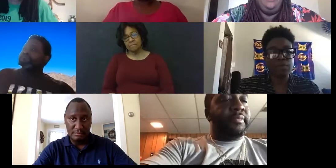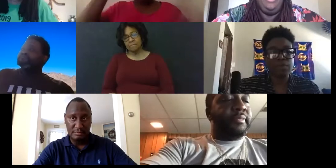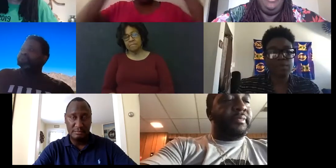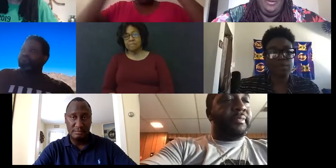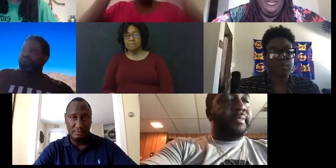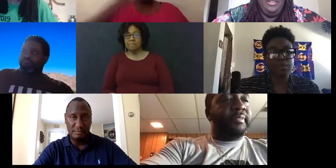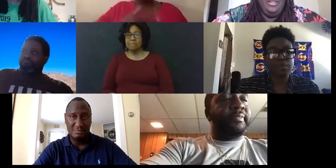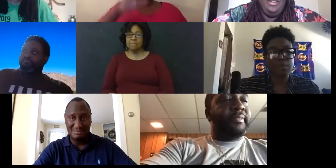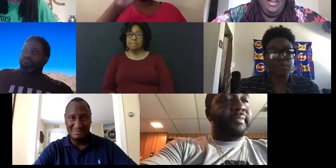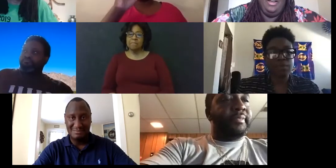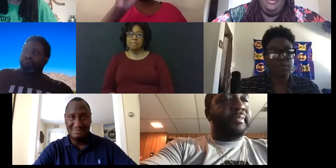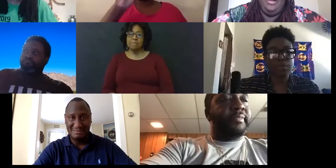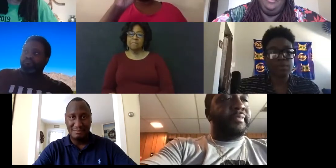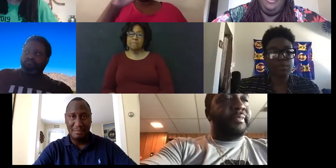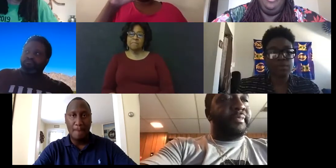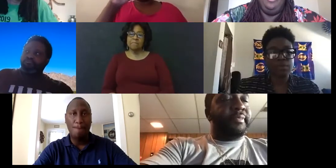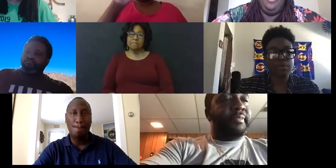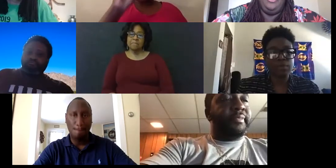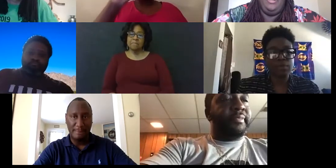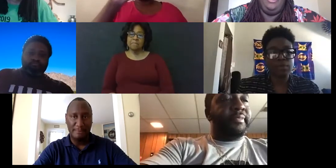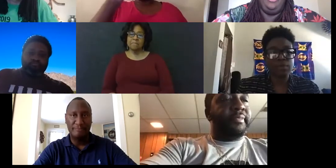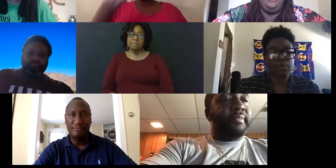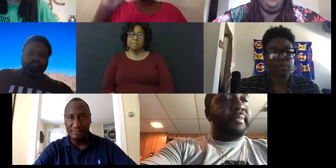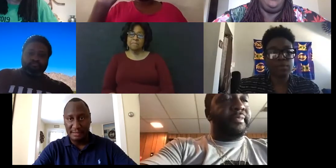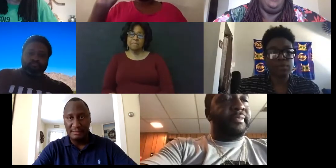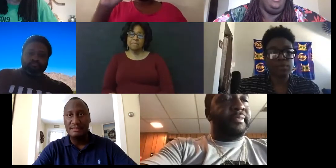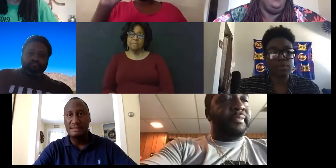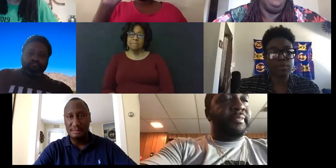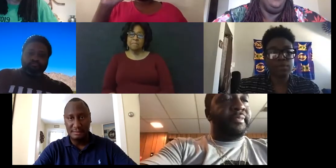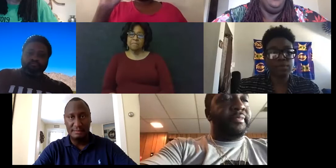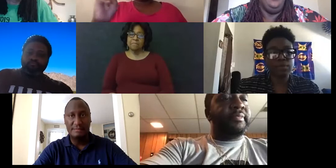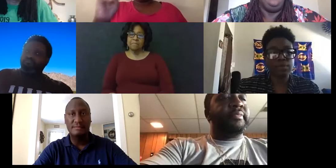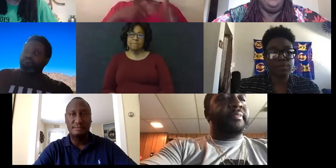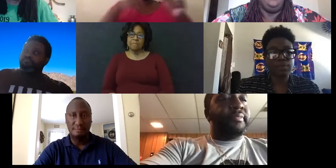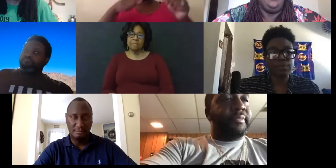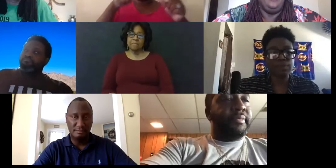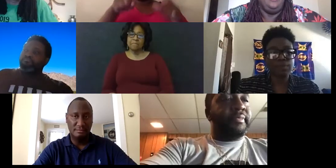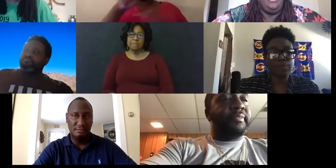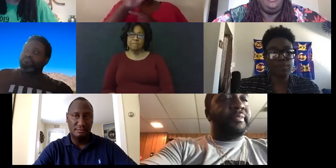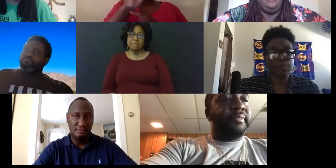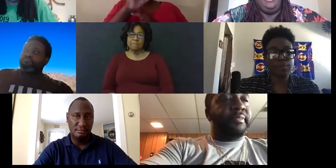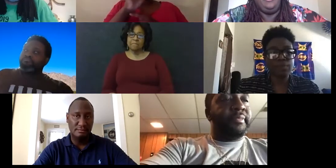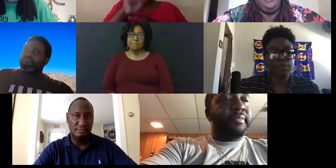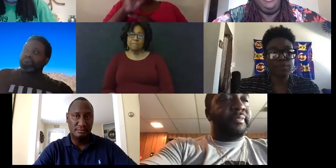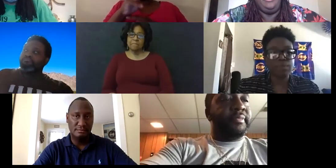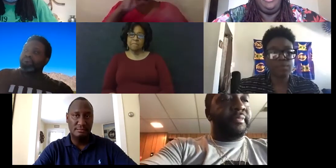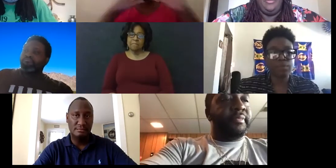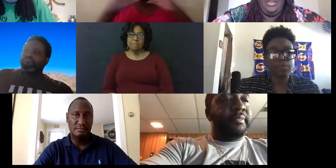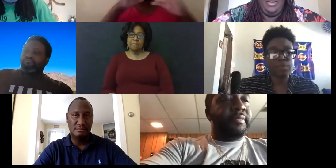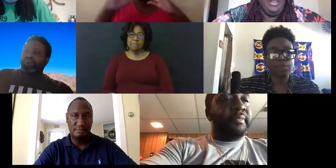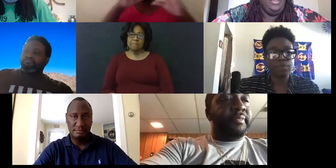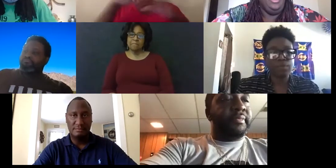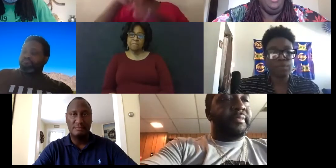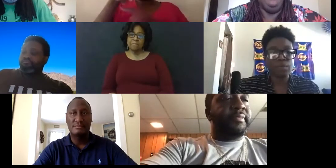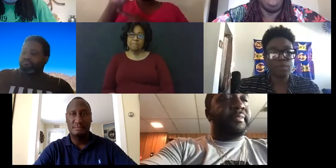My name is Imani Barbarin. I'm the person behind crutchesandspice.com, as well as I'm the communications director of Disability Rights